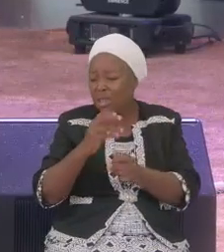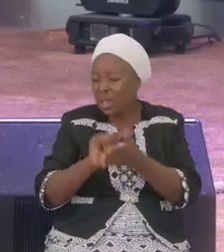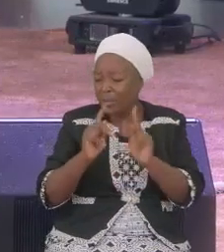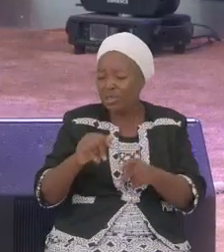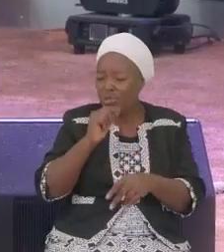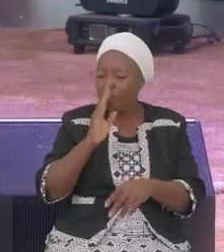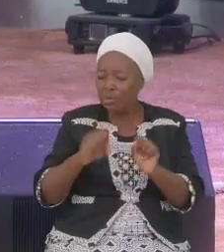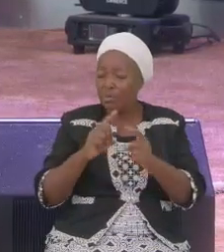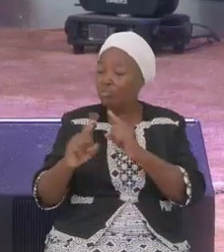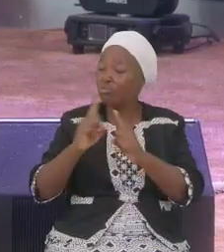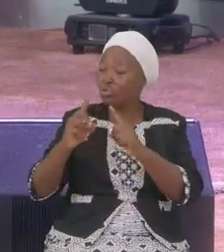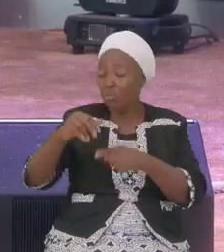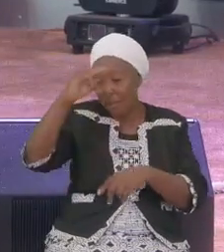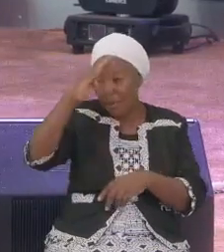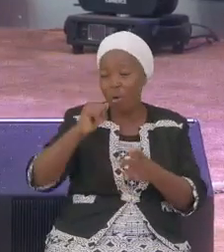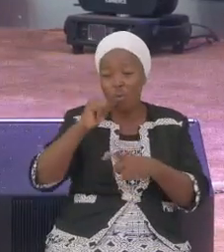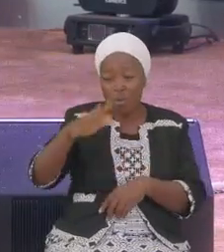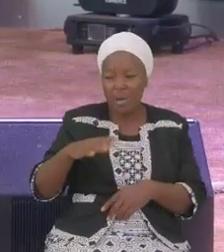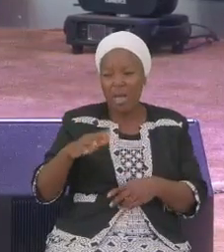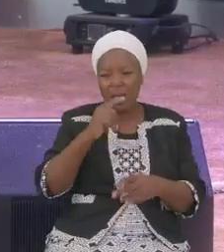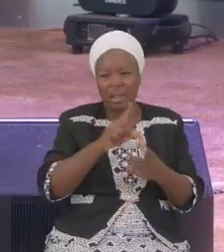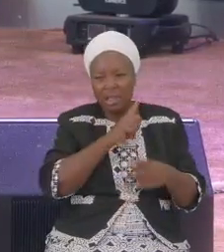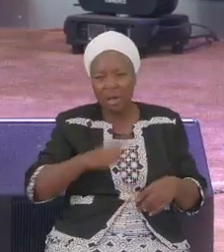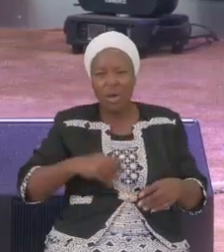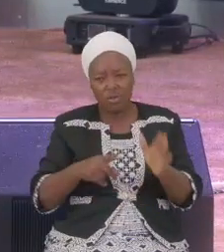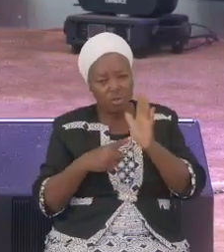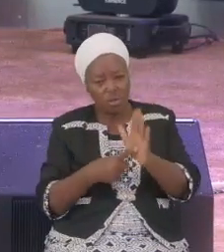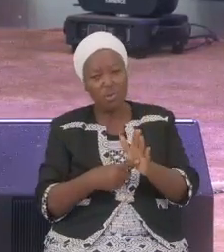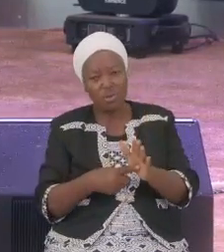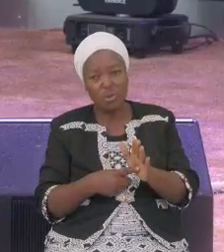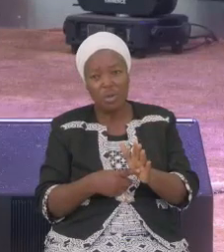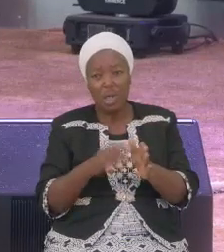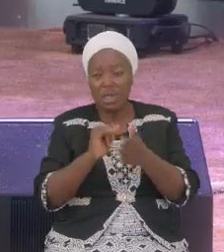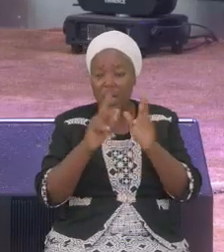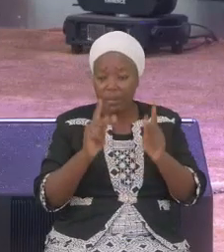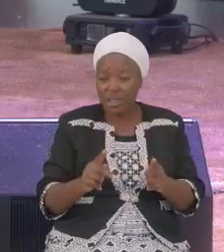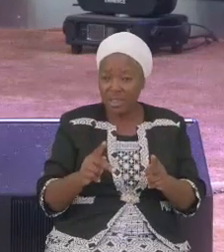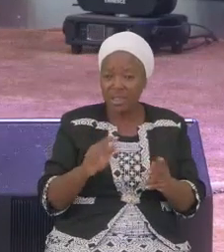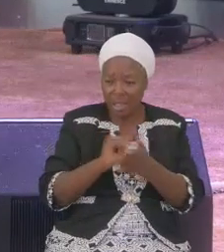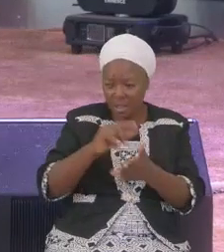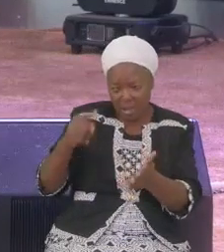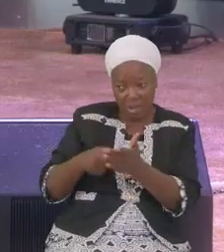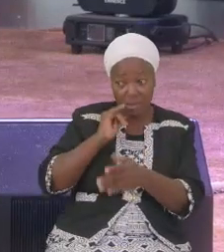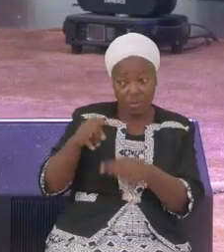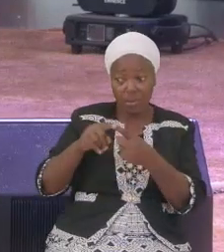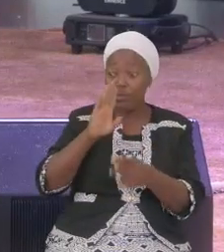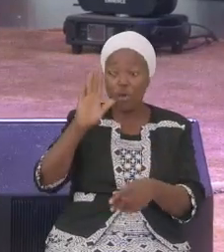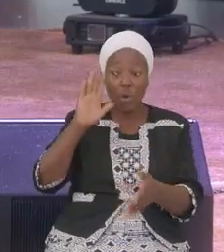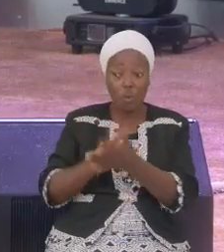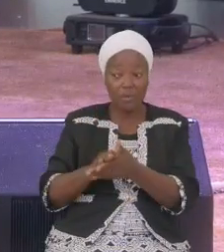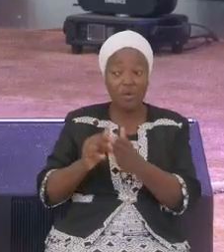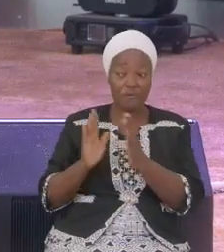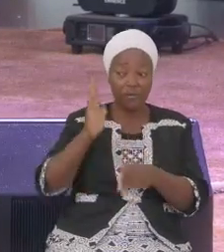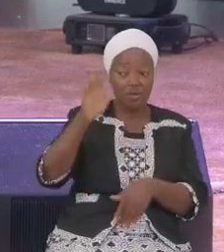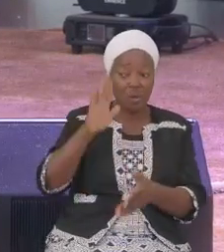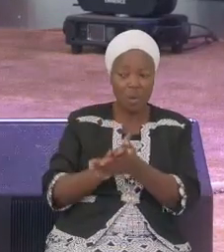man, a woman, and the Lord has shown him that this will be your wife, your future